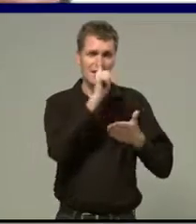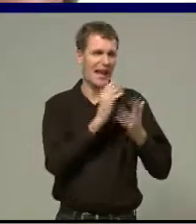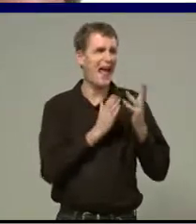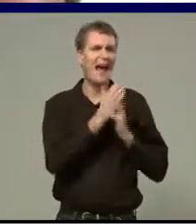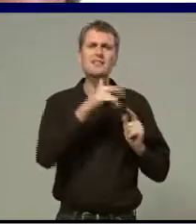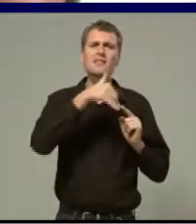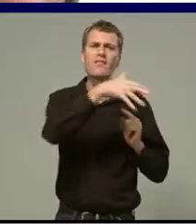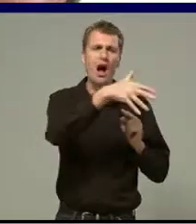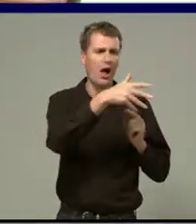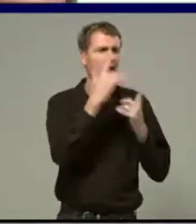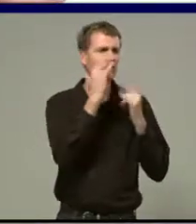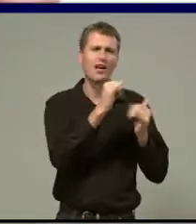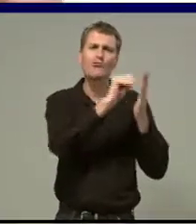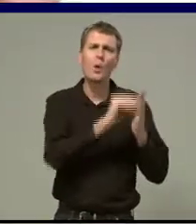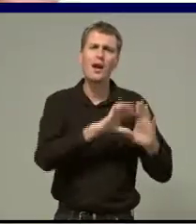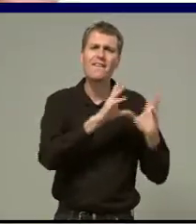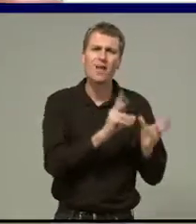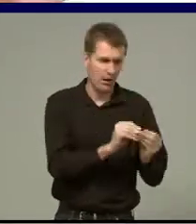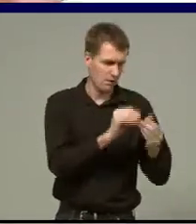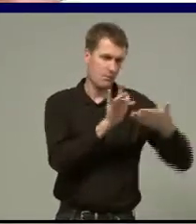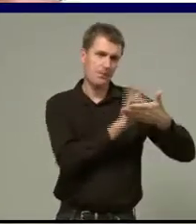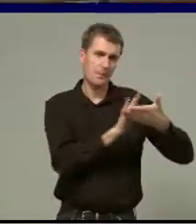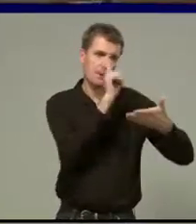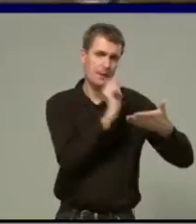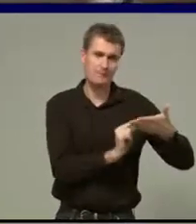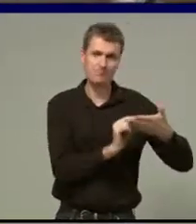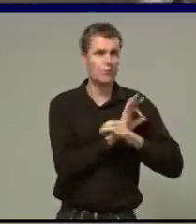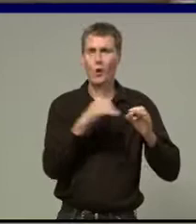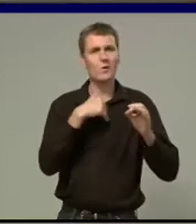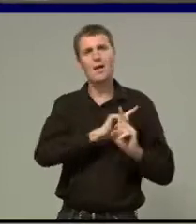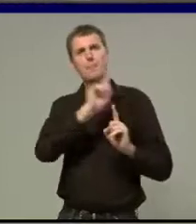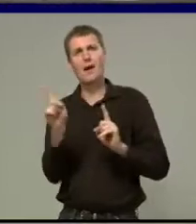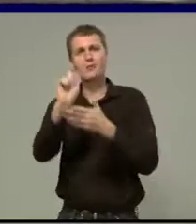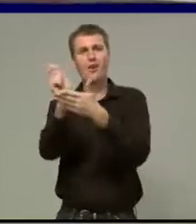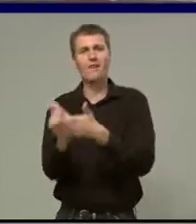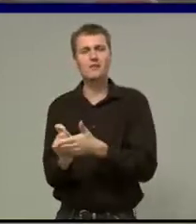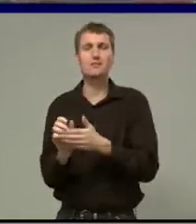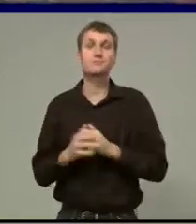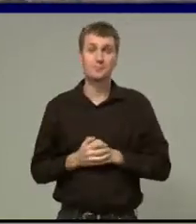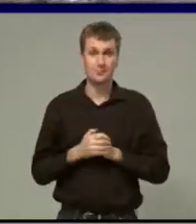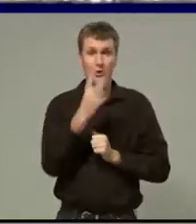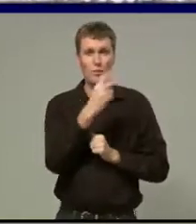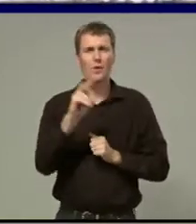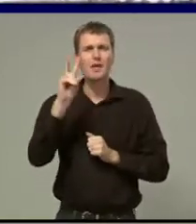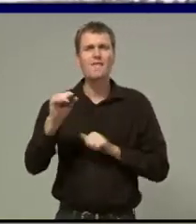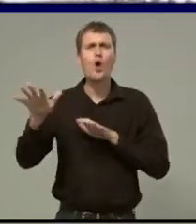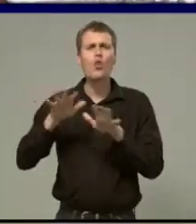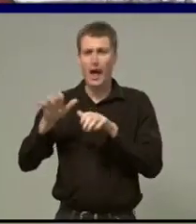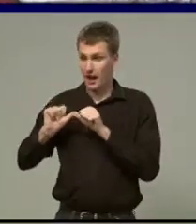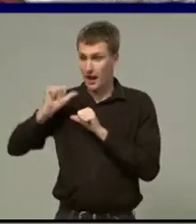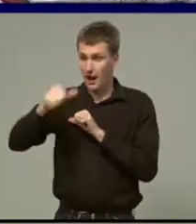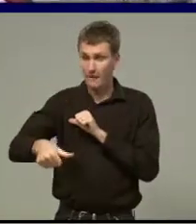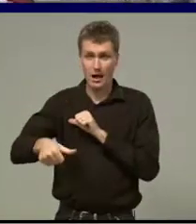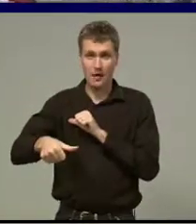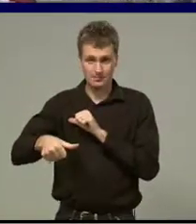them to check records that otherwise they would have to come back to the office to check. Following the events of the 2011 earthquakes, the Selwyn district has